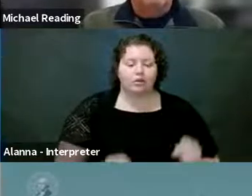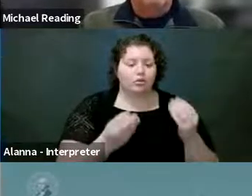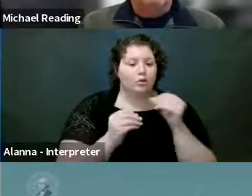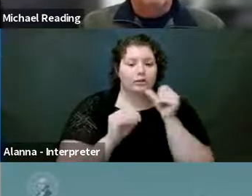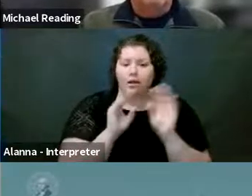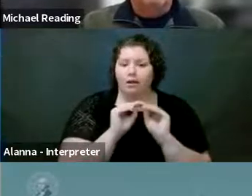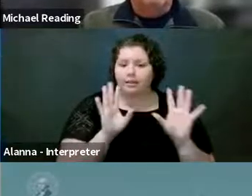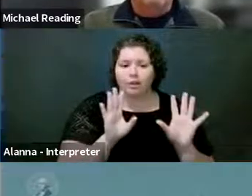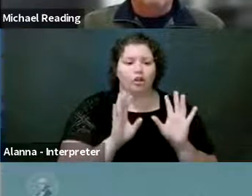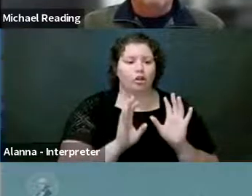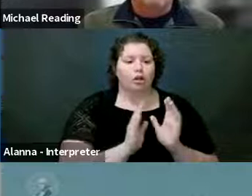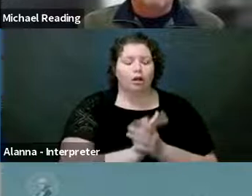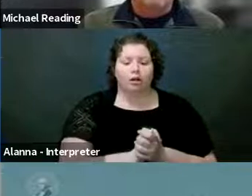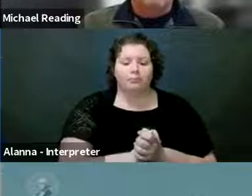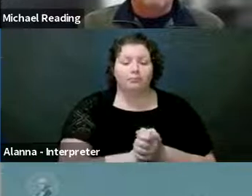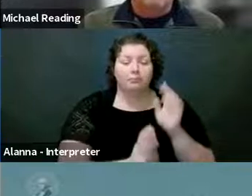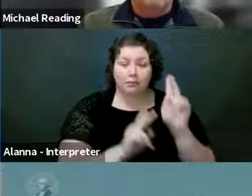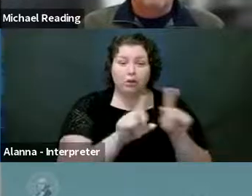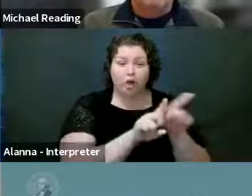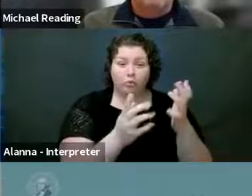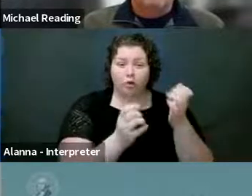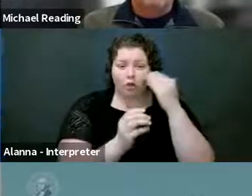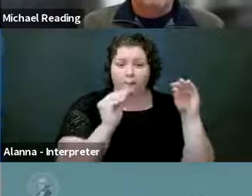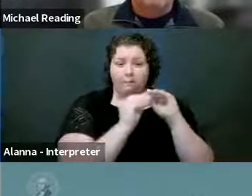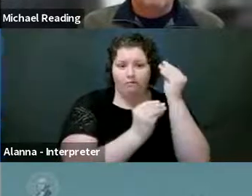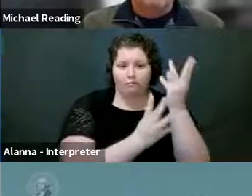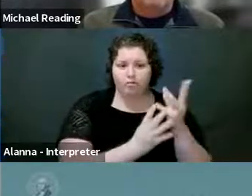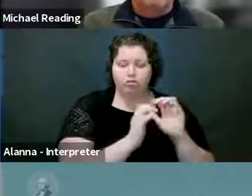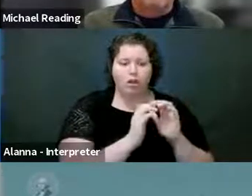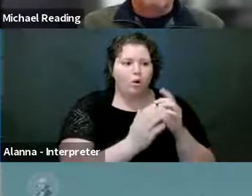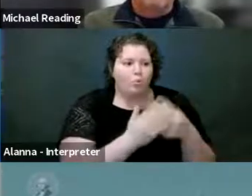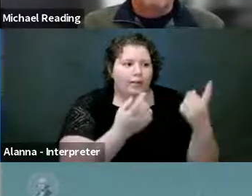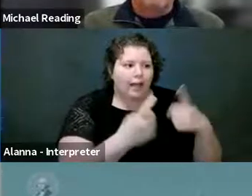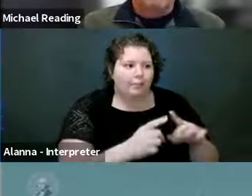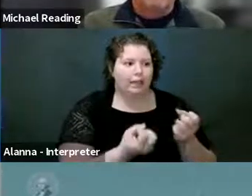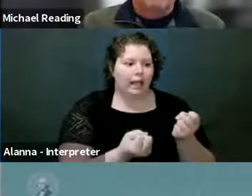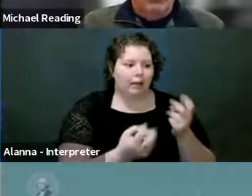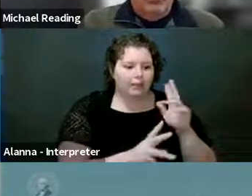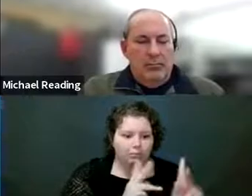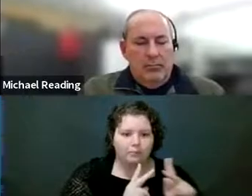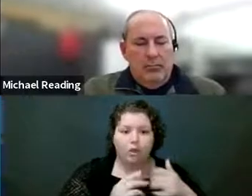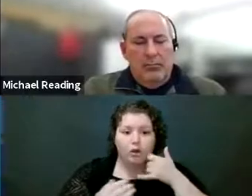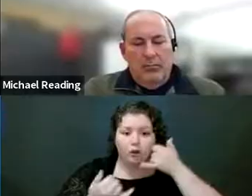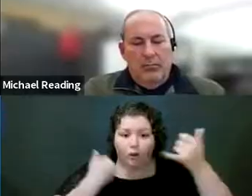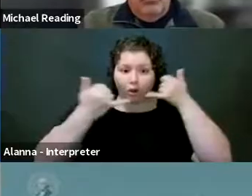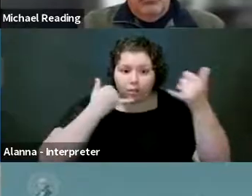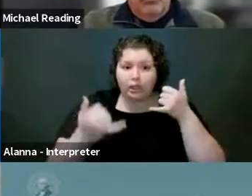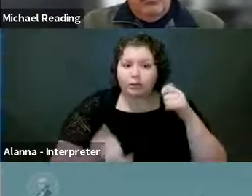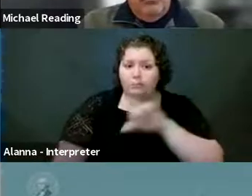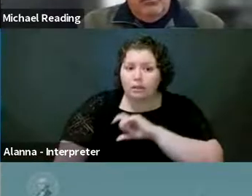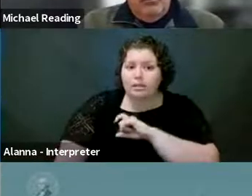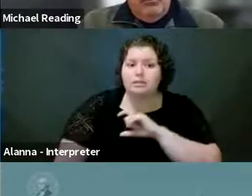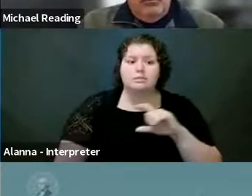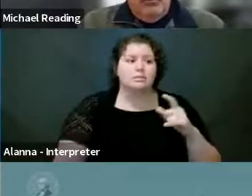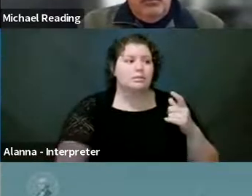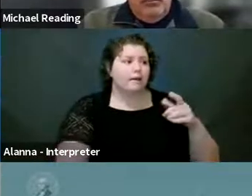to know more information about what was happening in those systems. How many people are making calls to police and fire, and what's